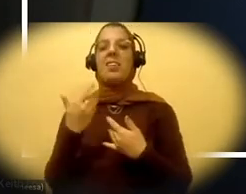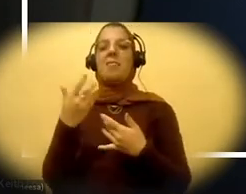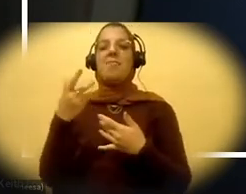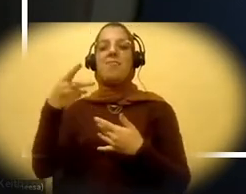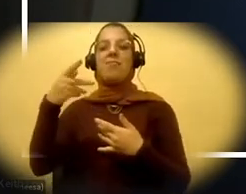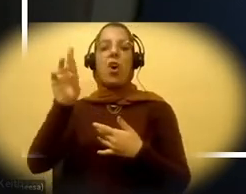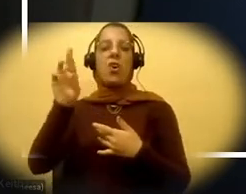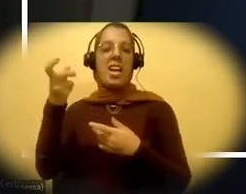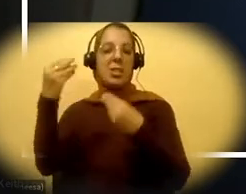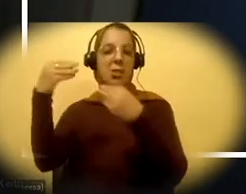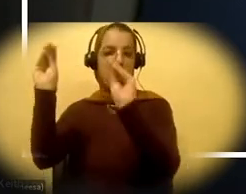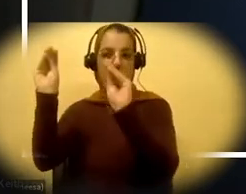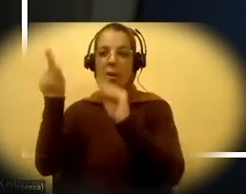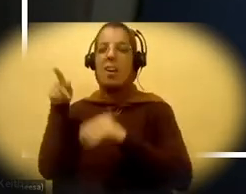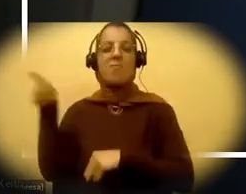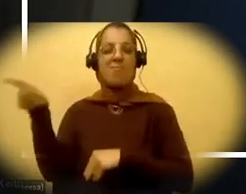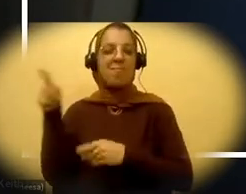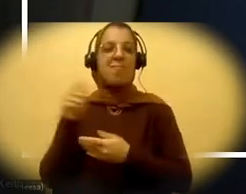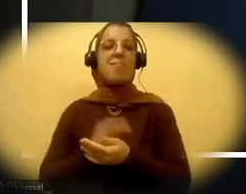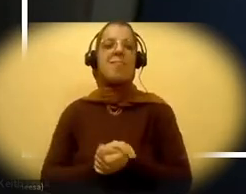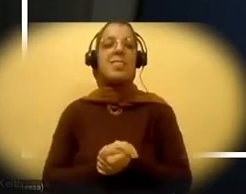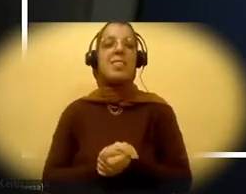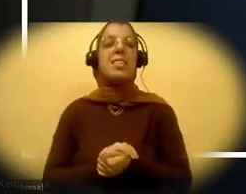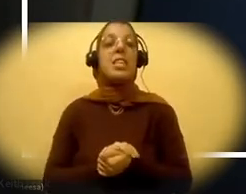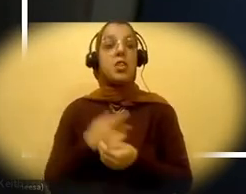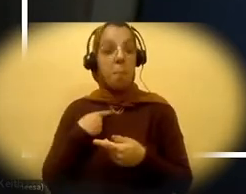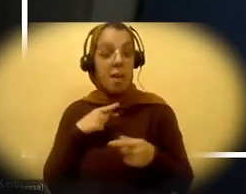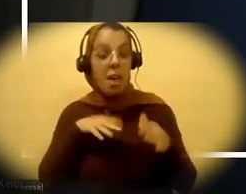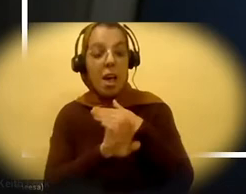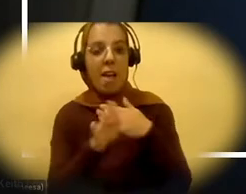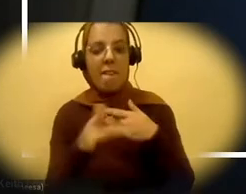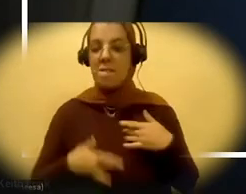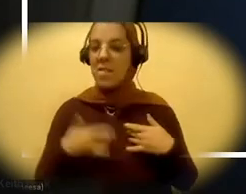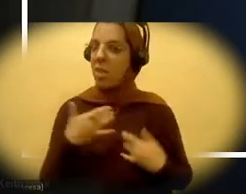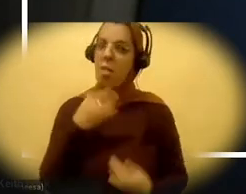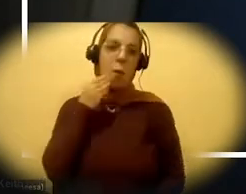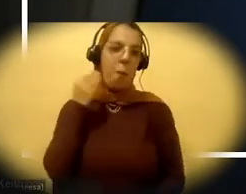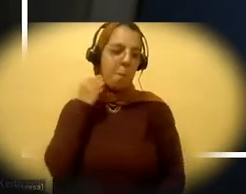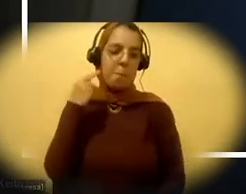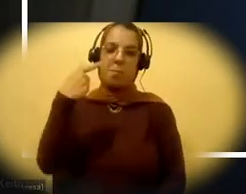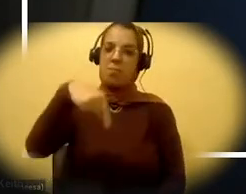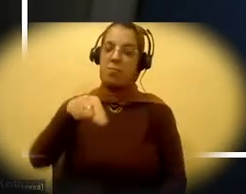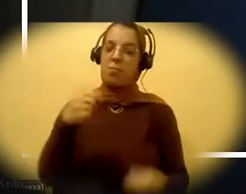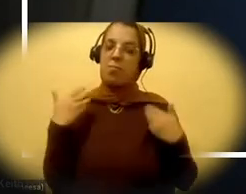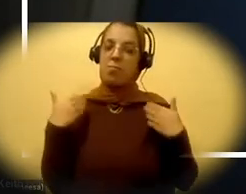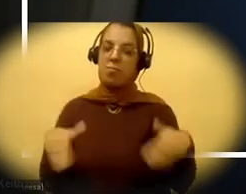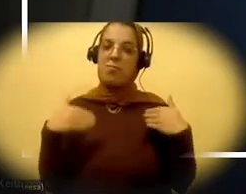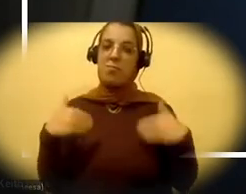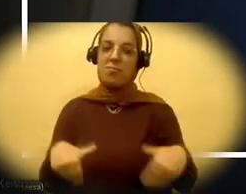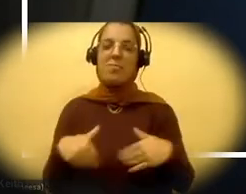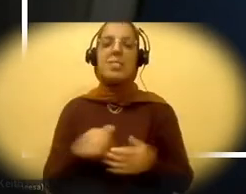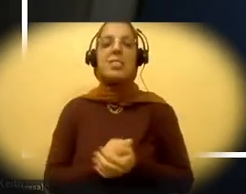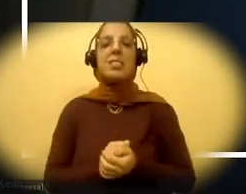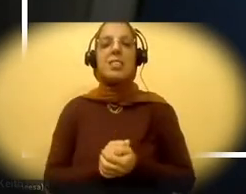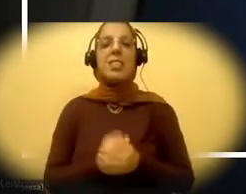Chinatown. And it was like going home. And then I started thinking about it.